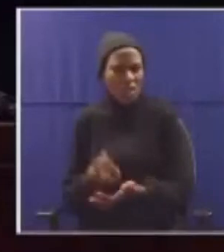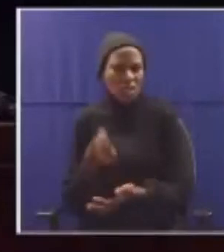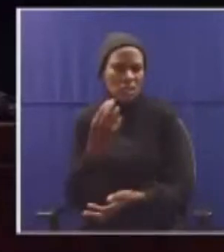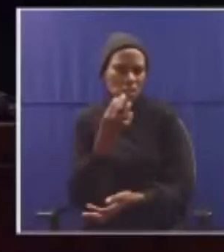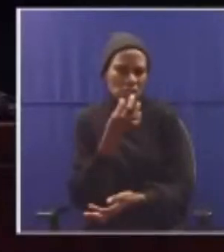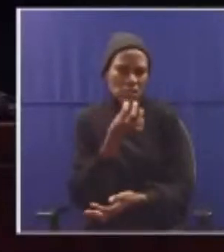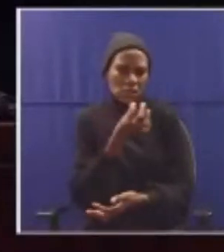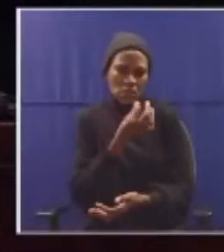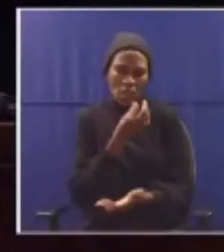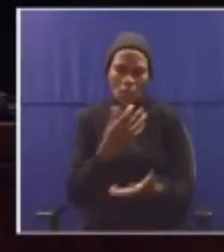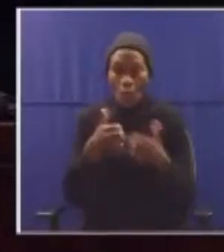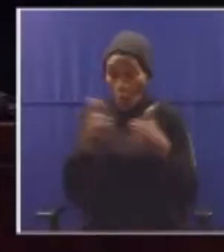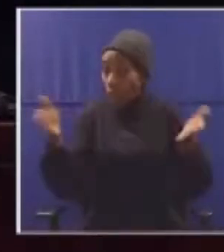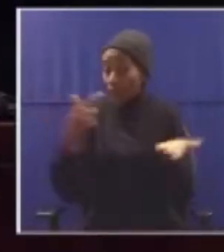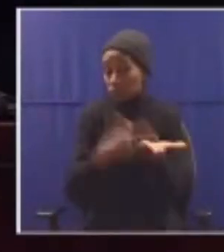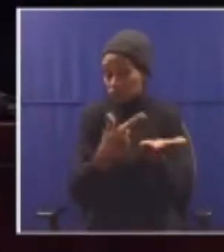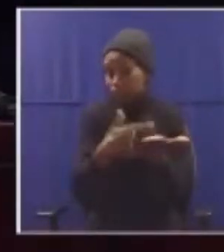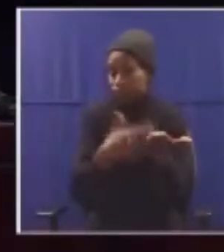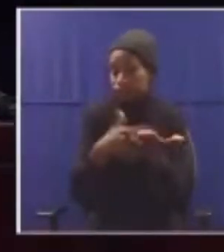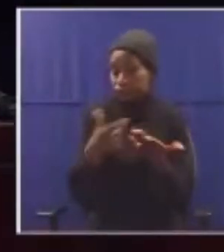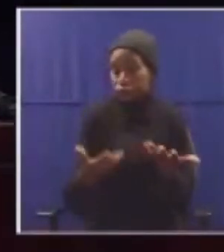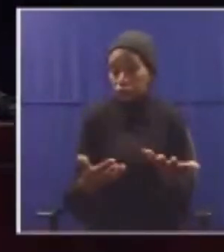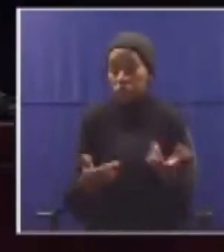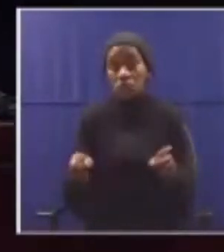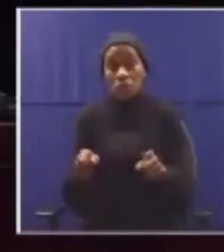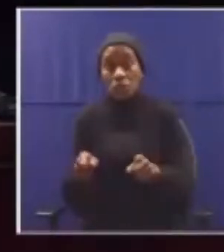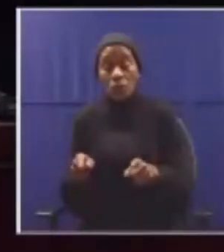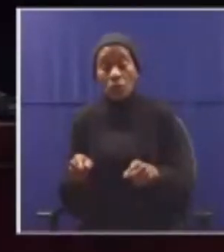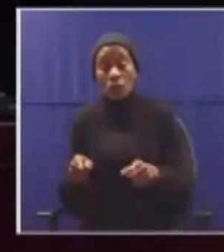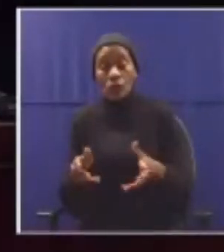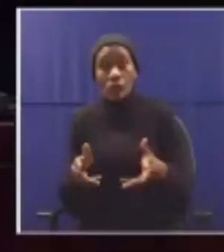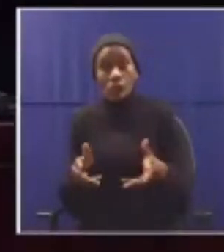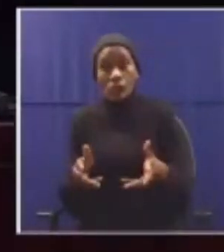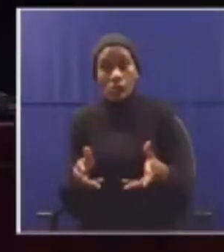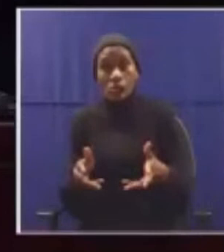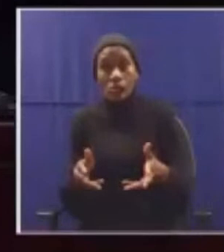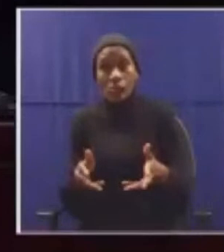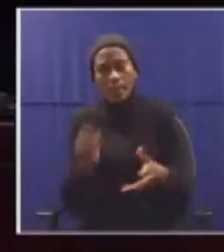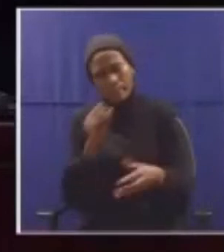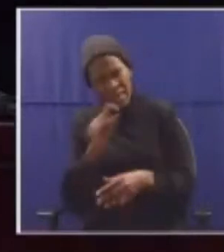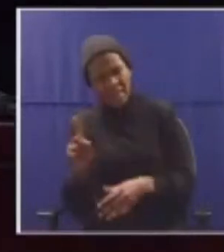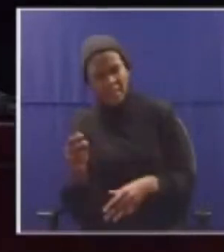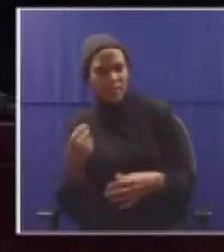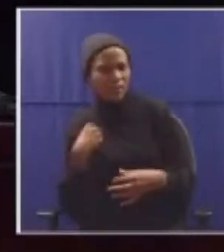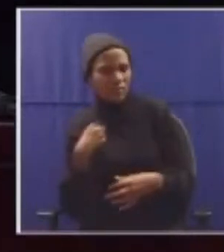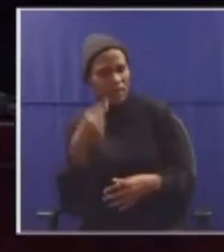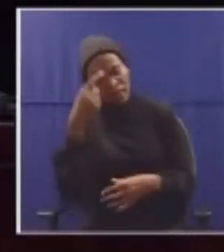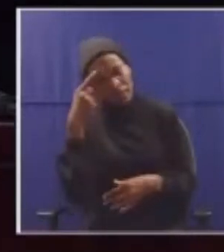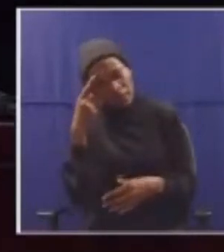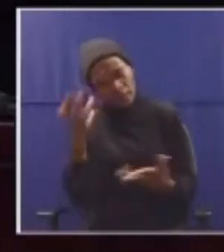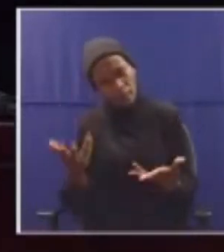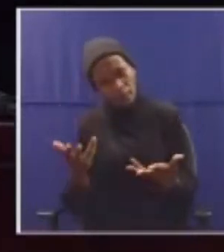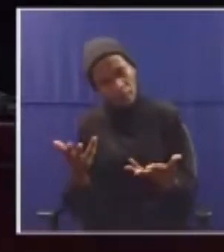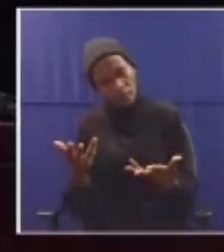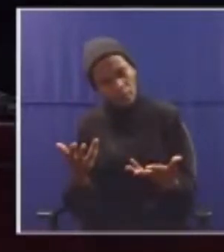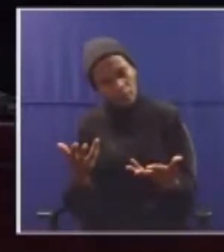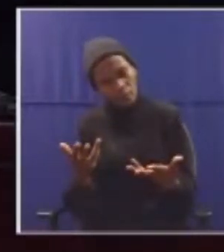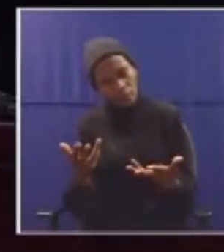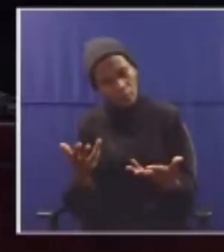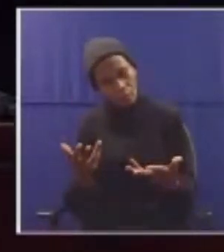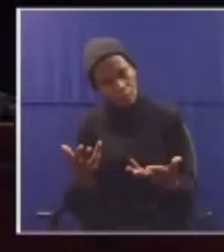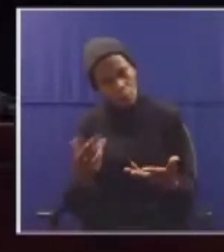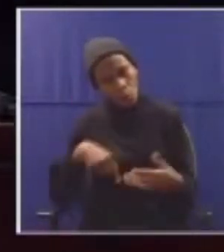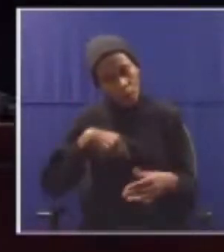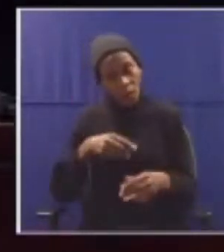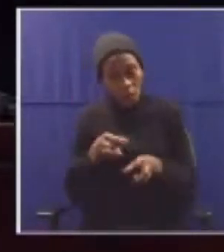current debate as we deal with this matter. But I think this is taking us in the